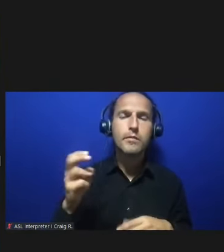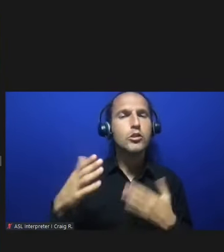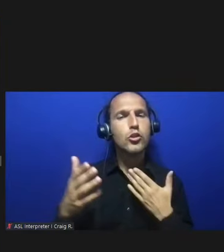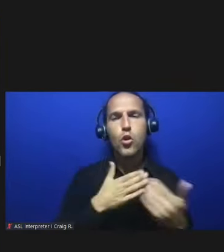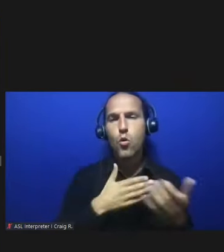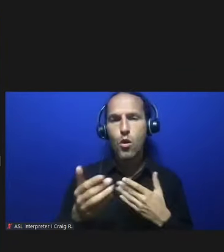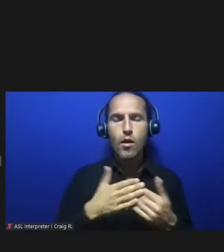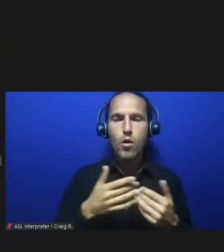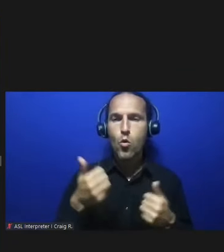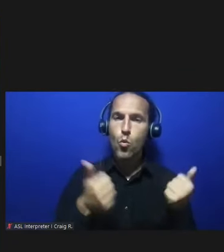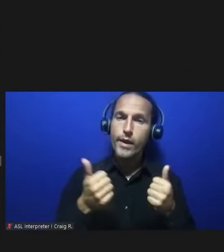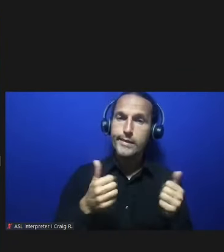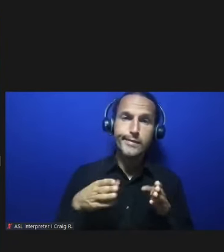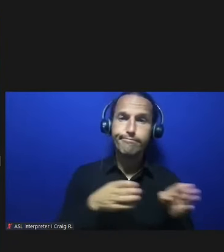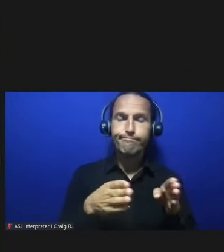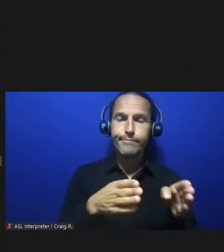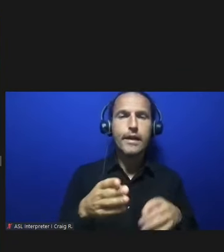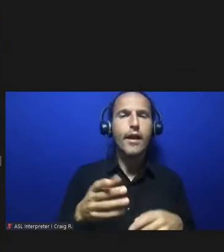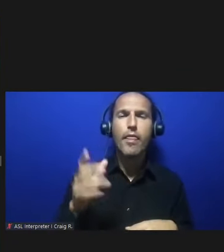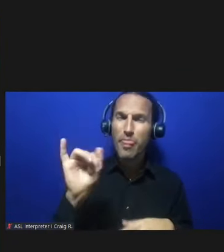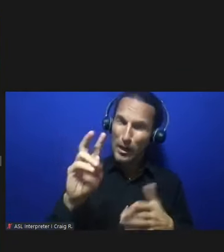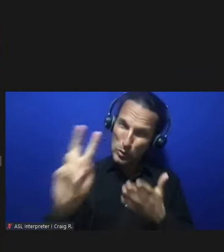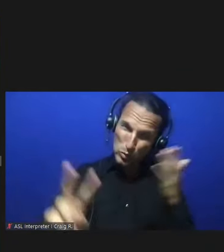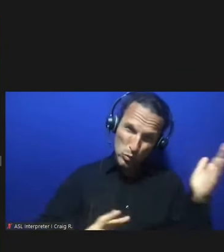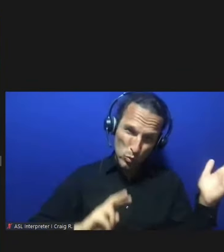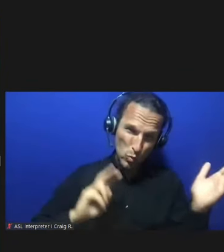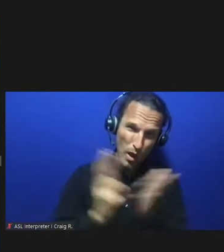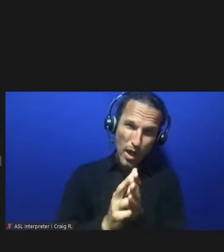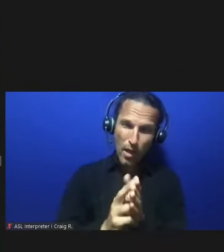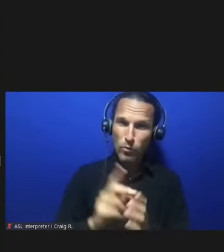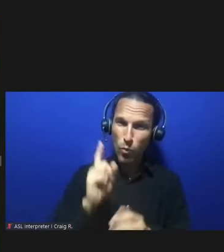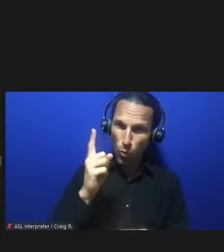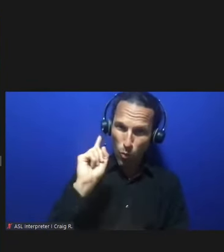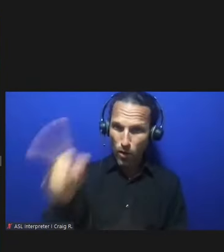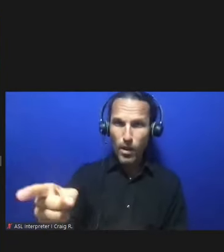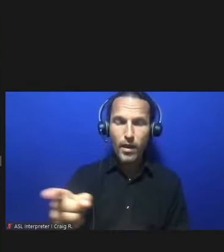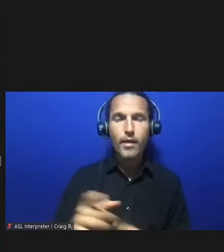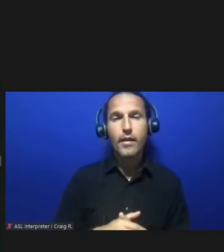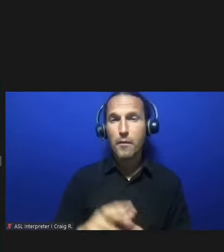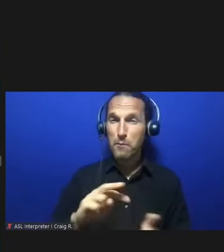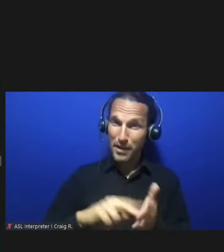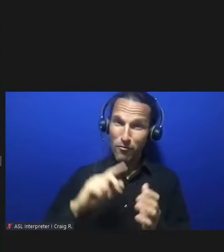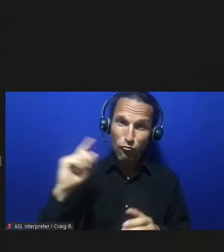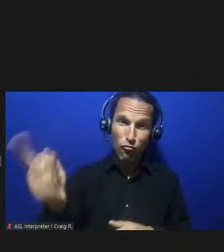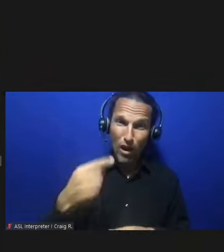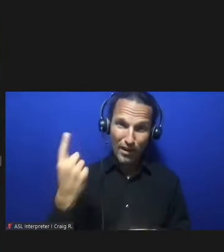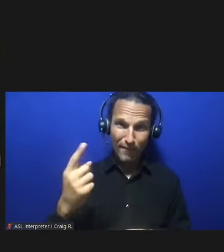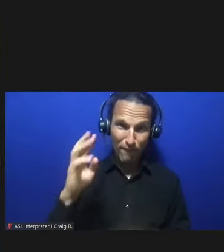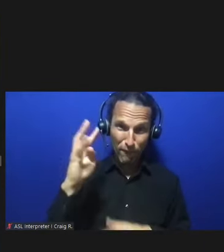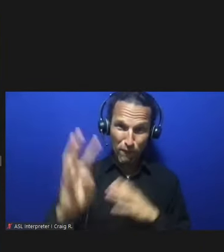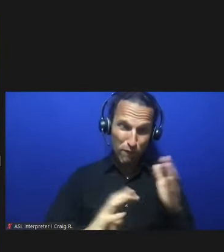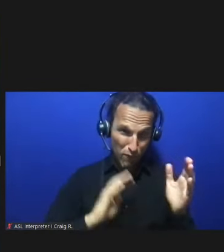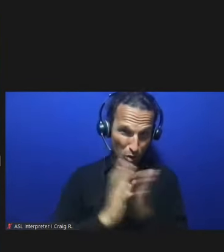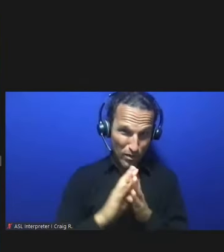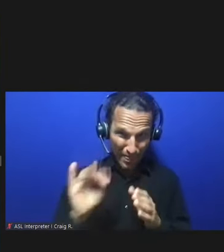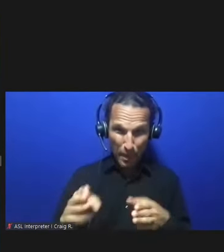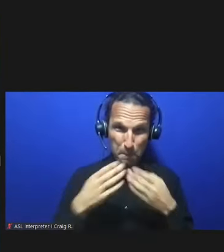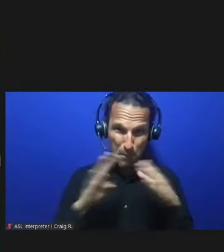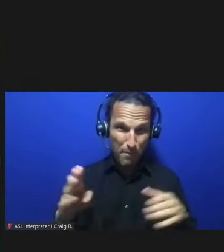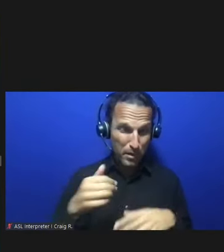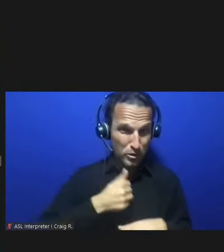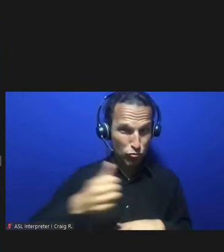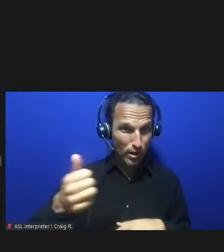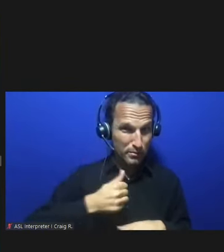what route I took, is 2 hours in one direction. That's 4 hours a day by public